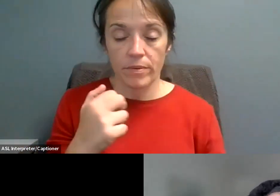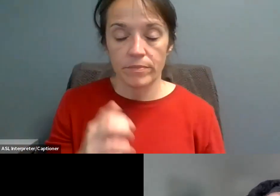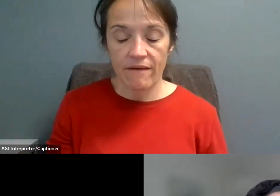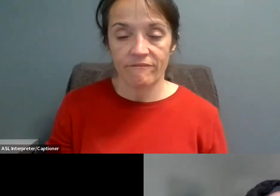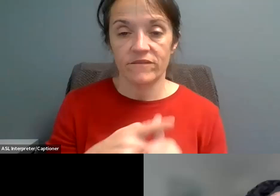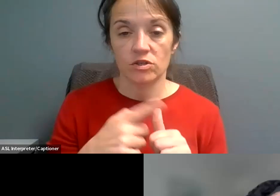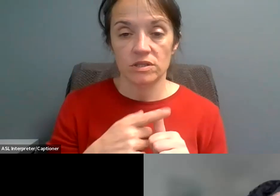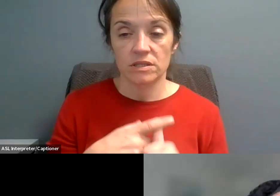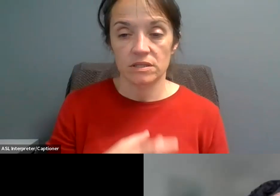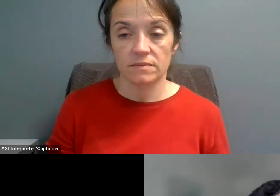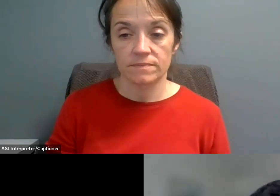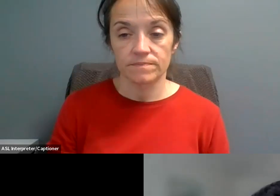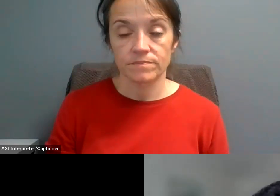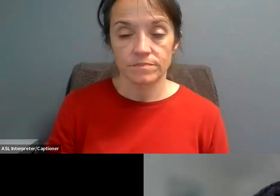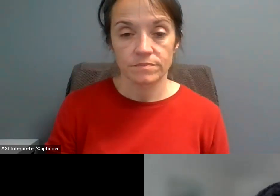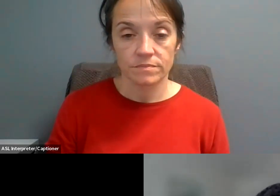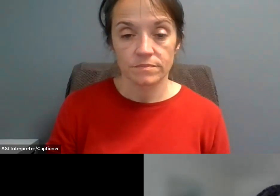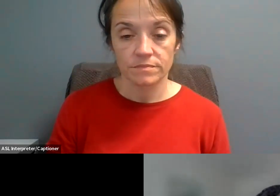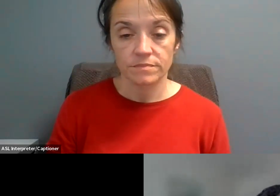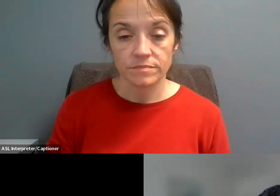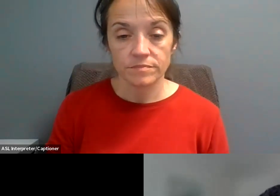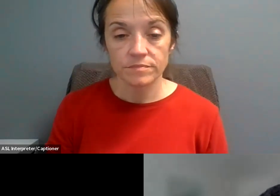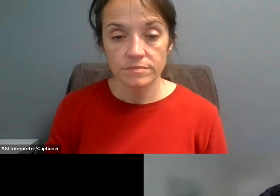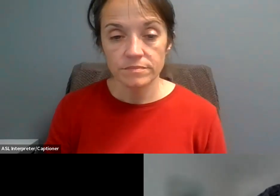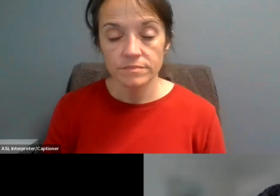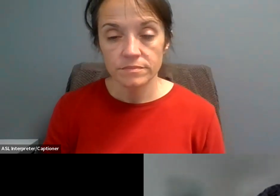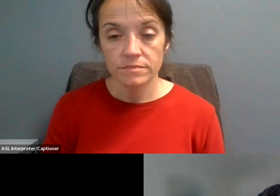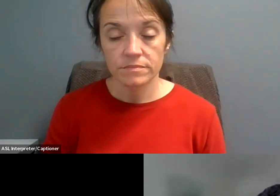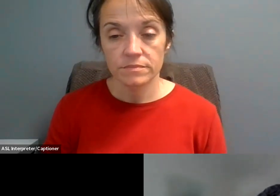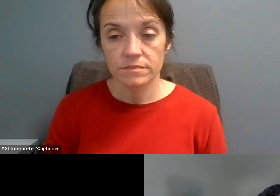first. So no ETA, sorry.